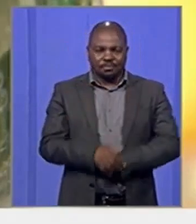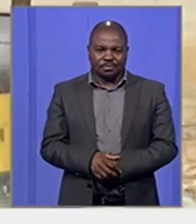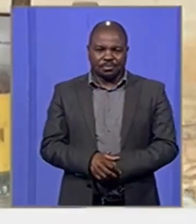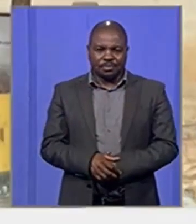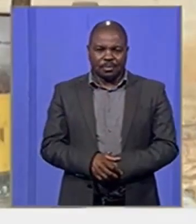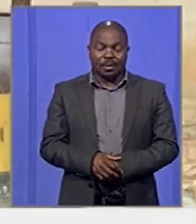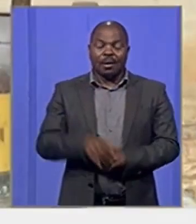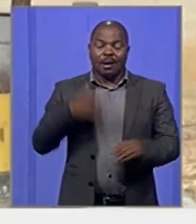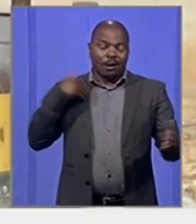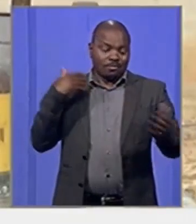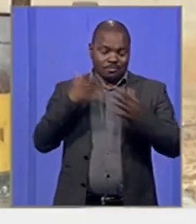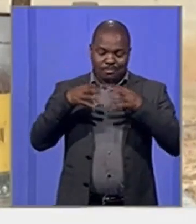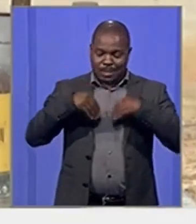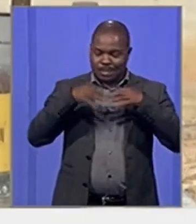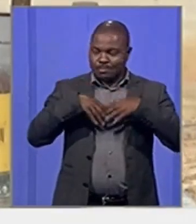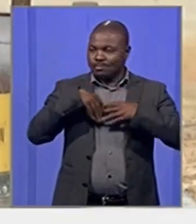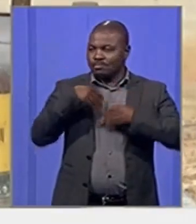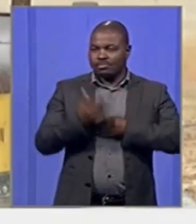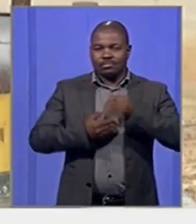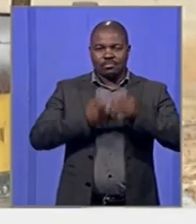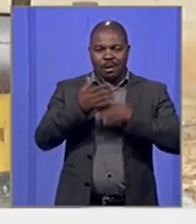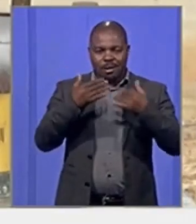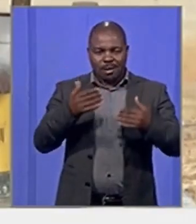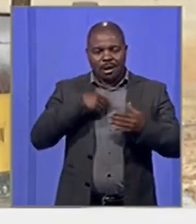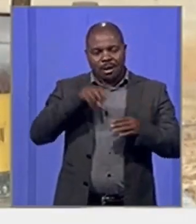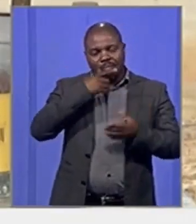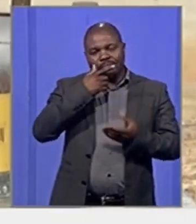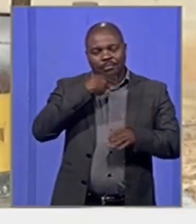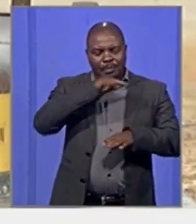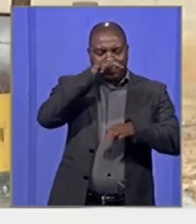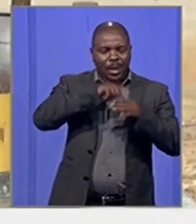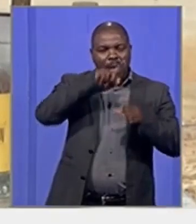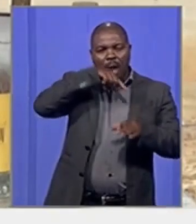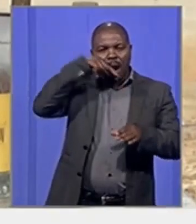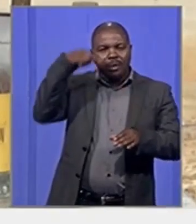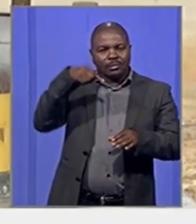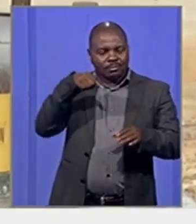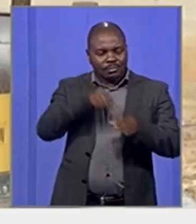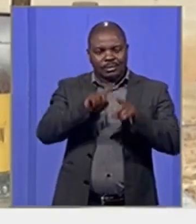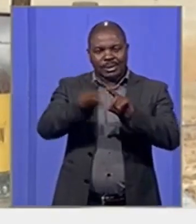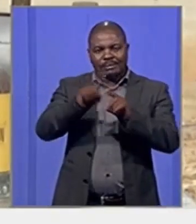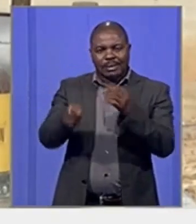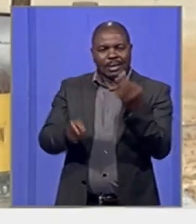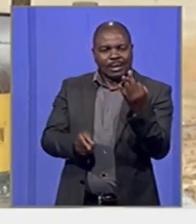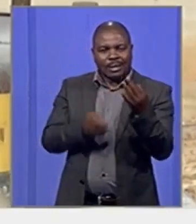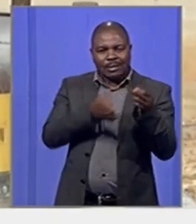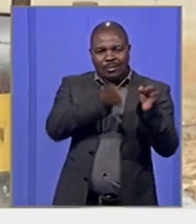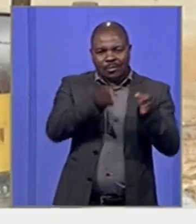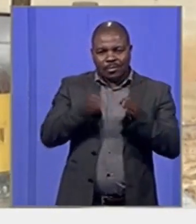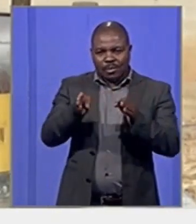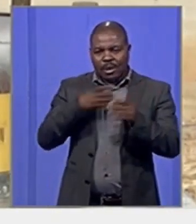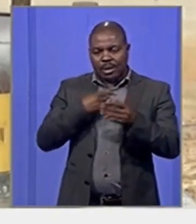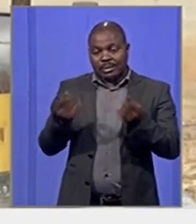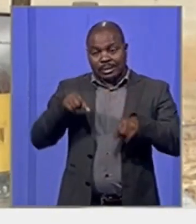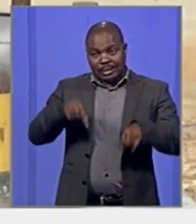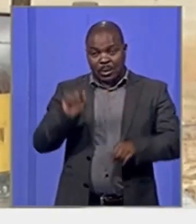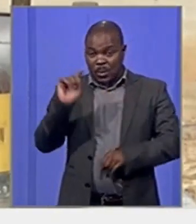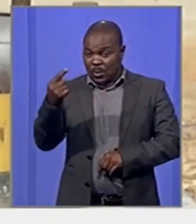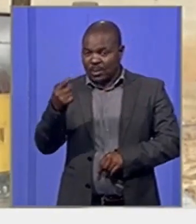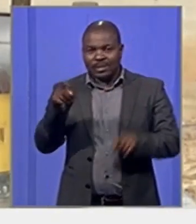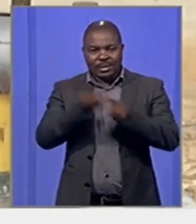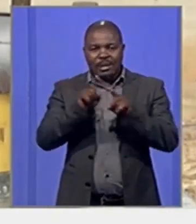mo gompeno re leng hano re tshwere hani ya rona ka mehuta ile meraro ibile ha re rekise monohela re rekisa